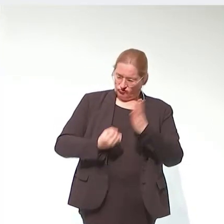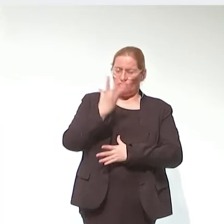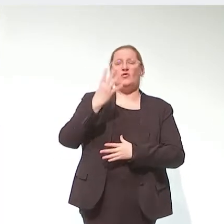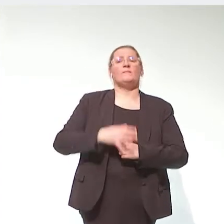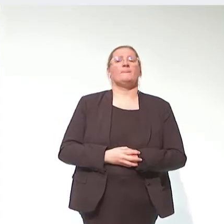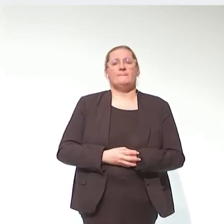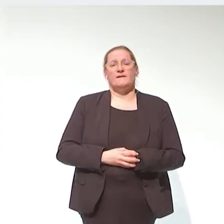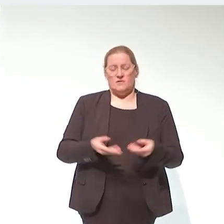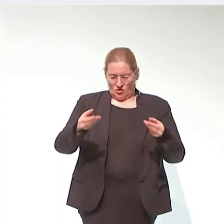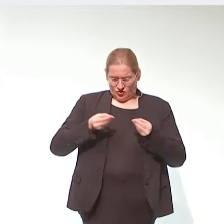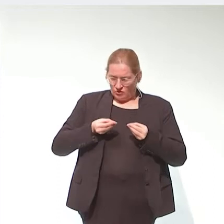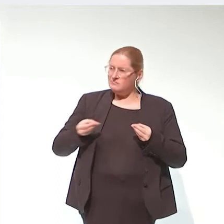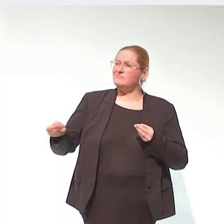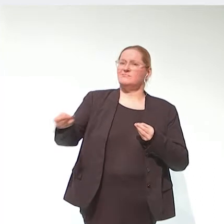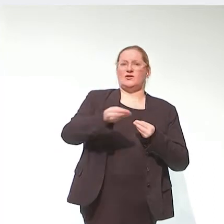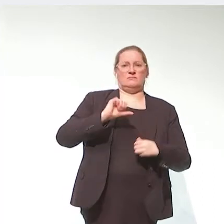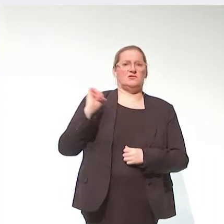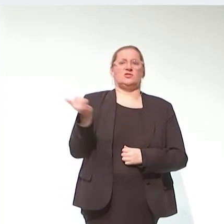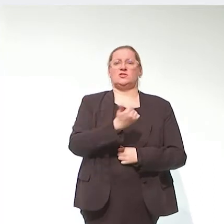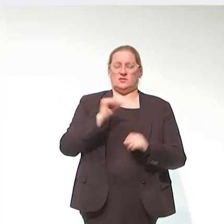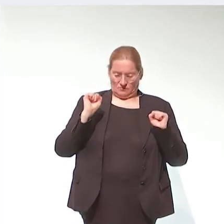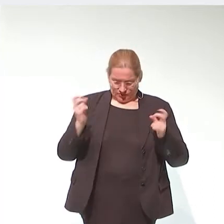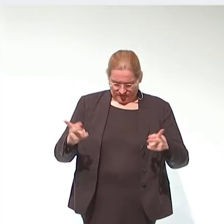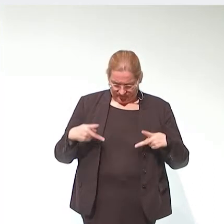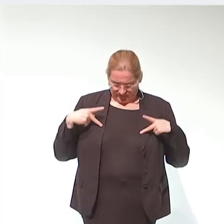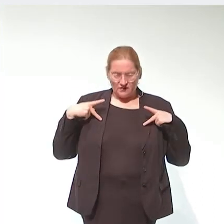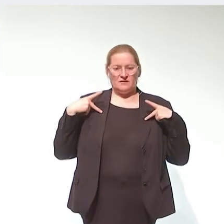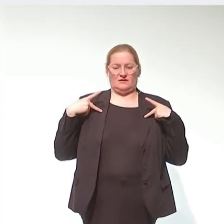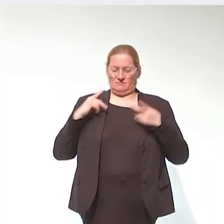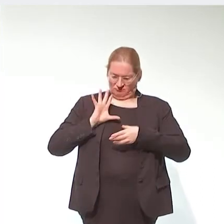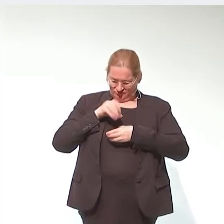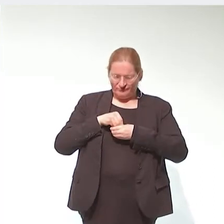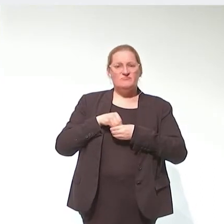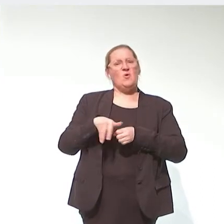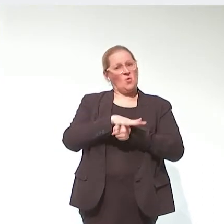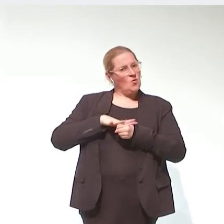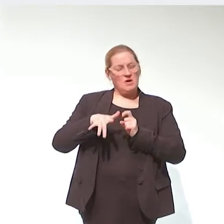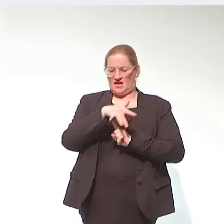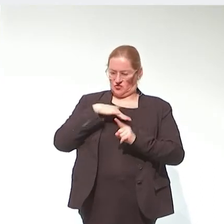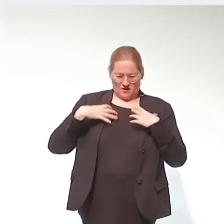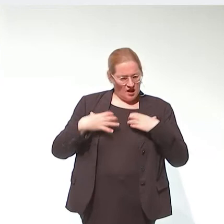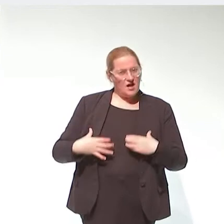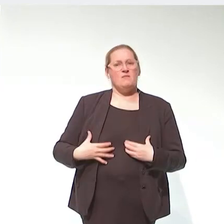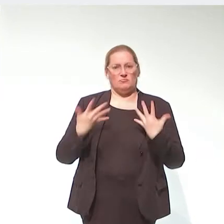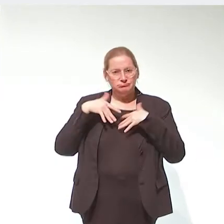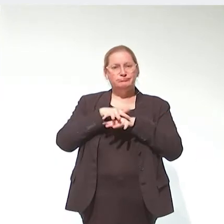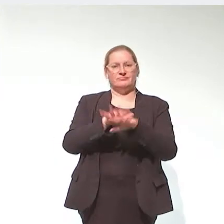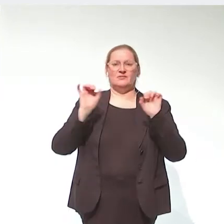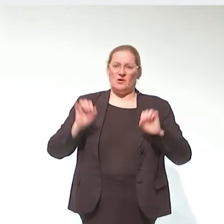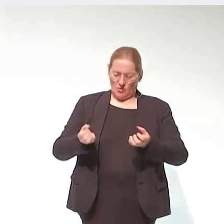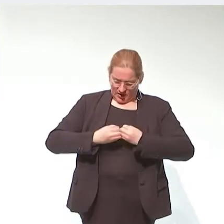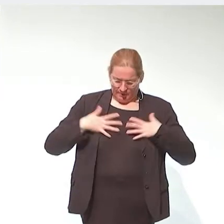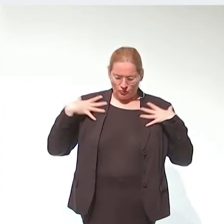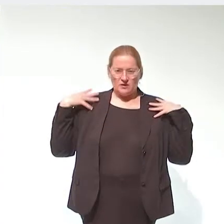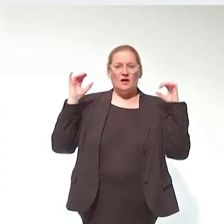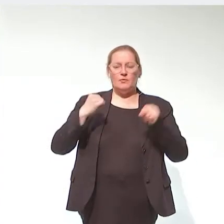to be a part of society, to get around, to be able to educate yourself, to get a job, to have the